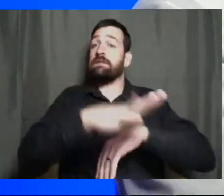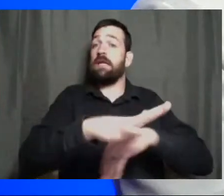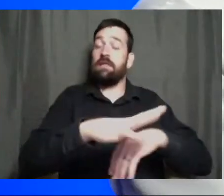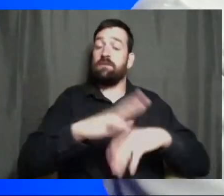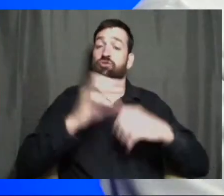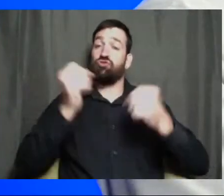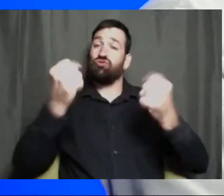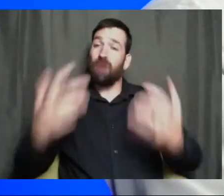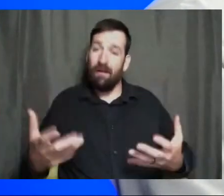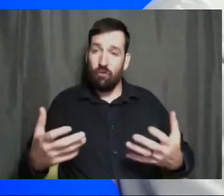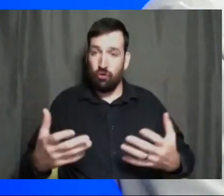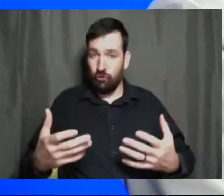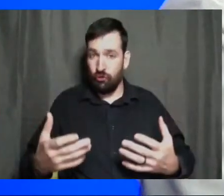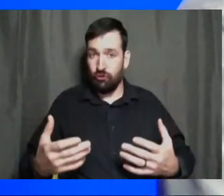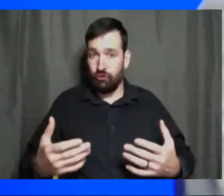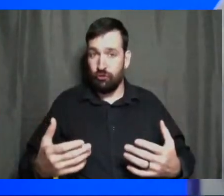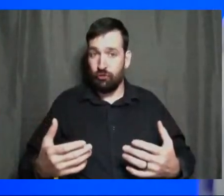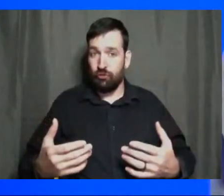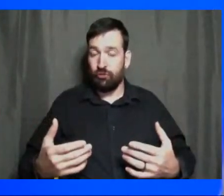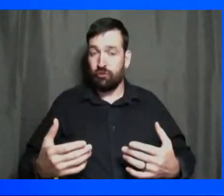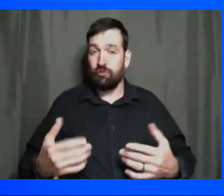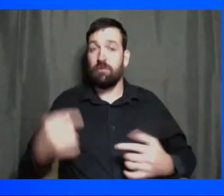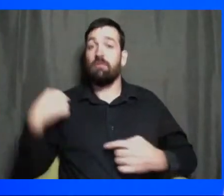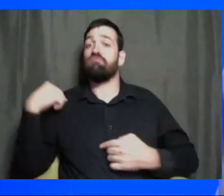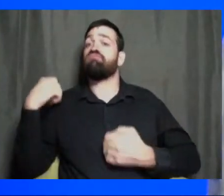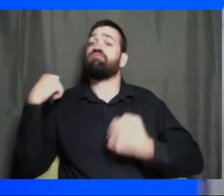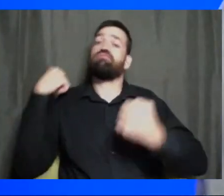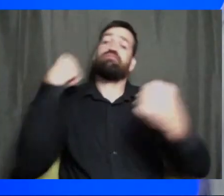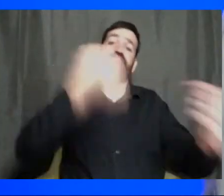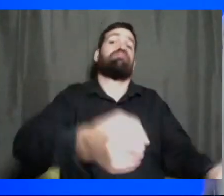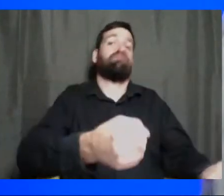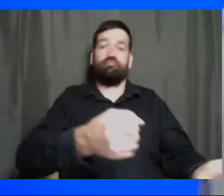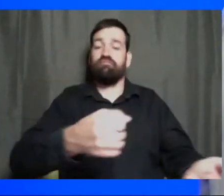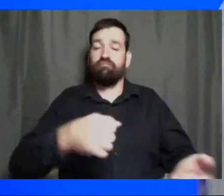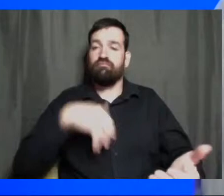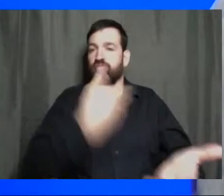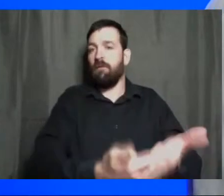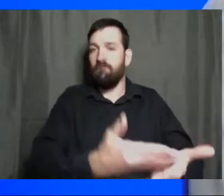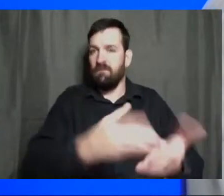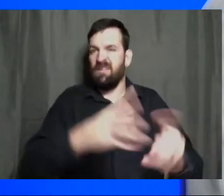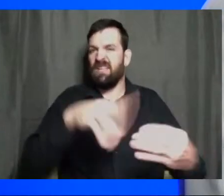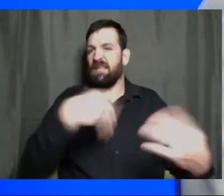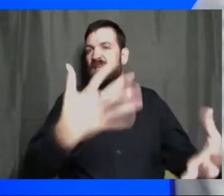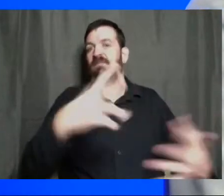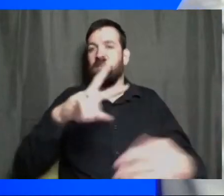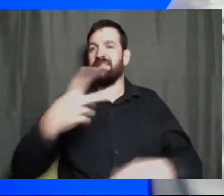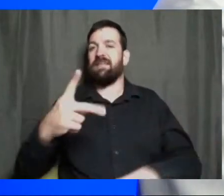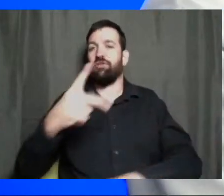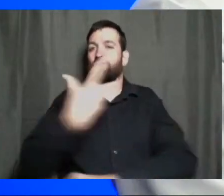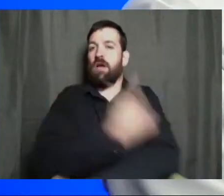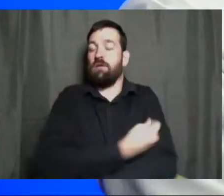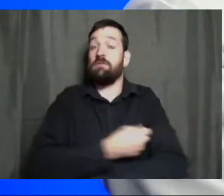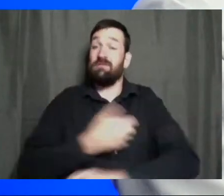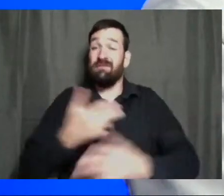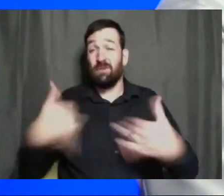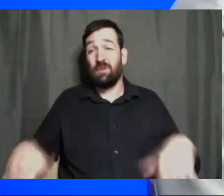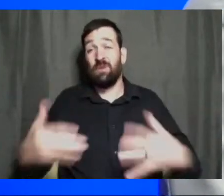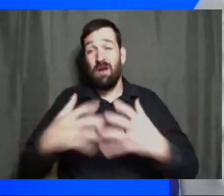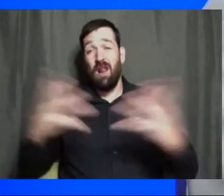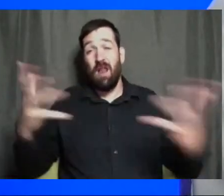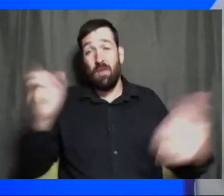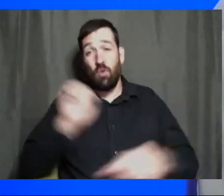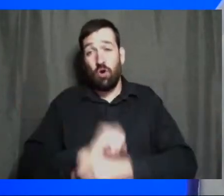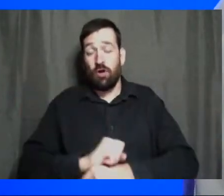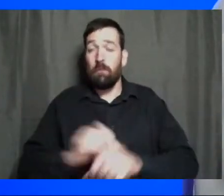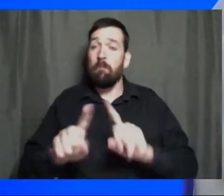vehicle and go out and track them down and give them their second dose. That's very labor intensive, but that's why